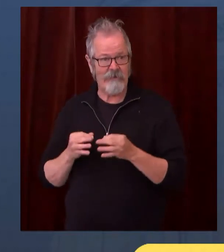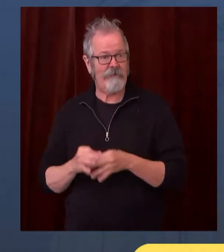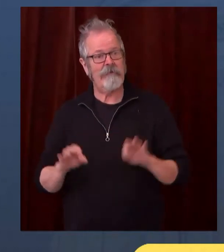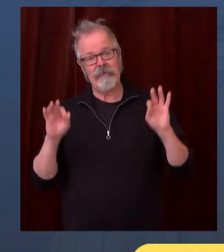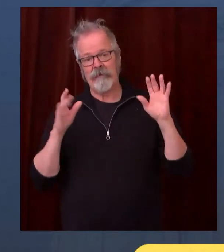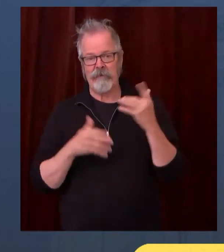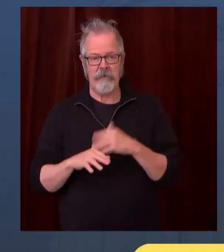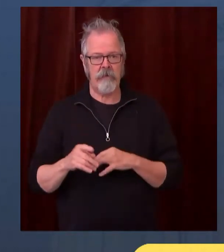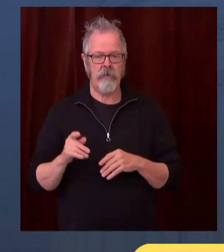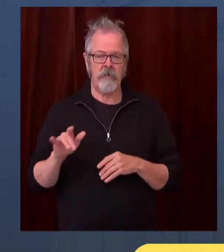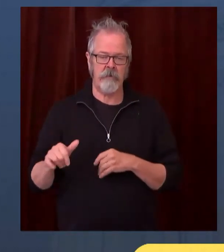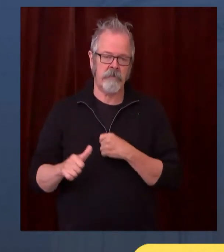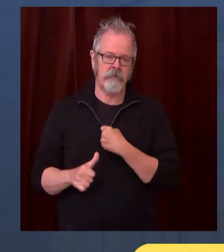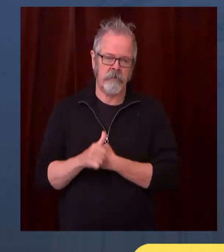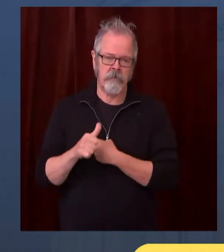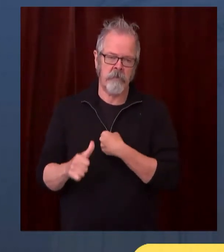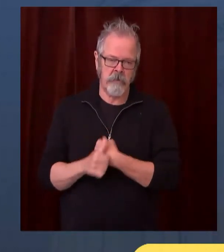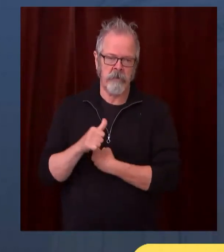Essex, would you like to ask a follow-up?